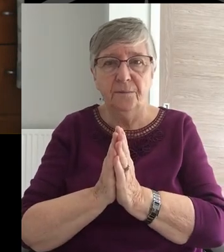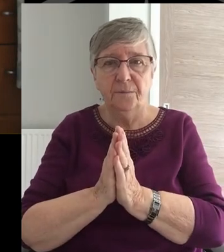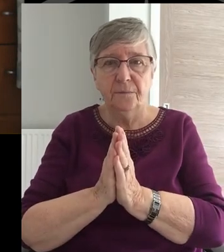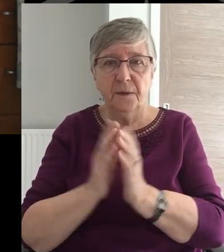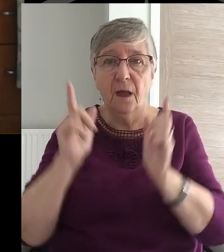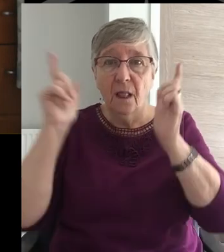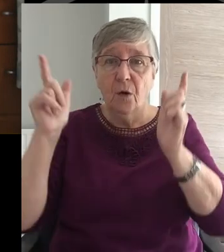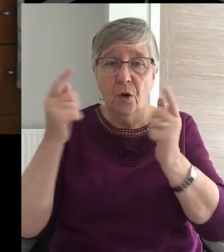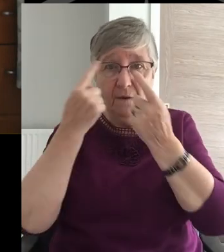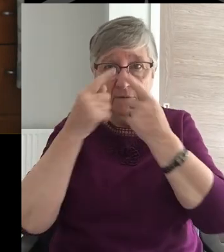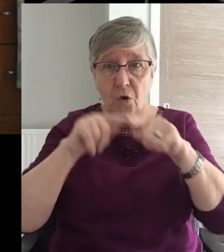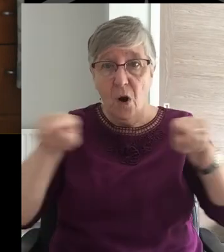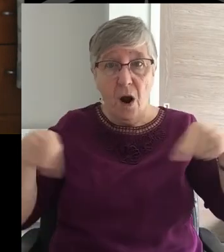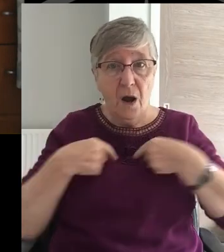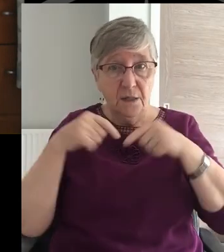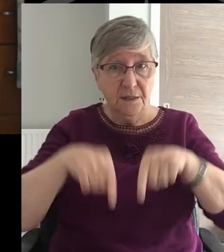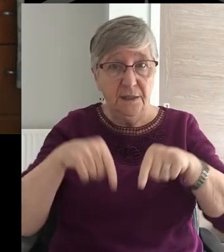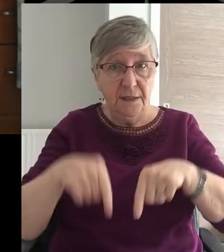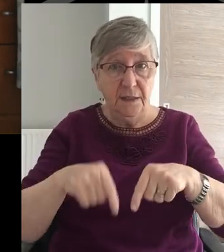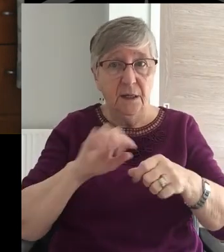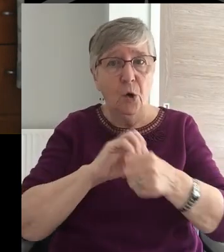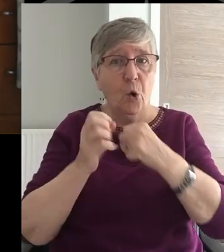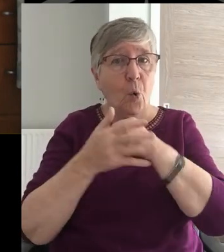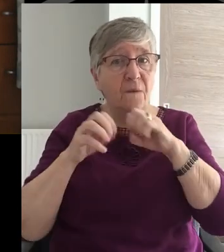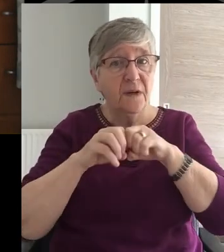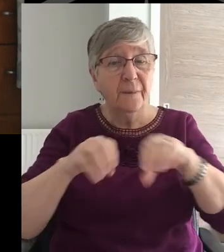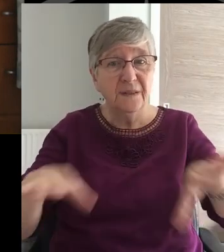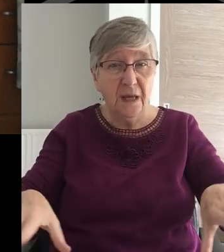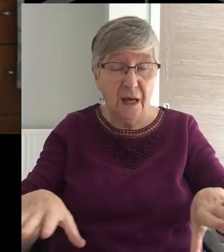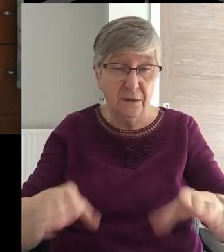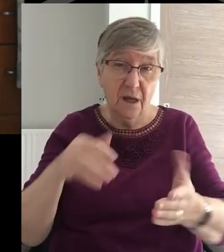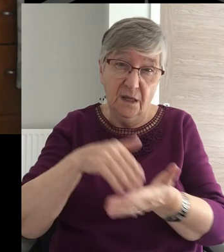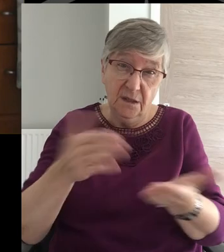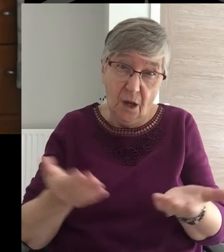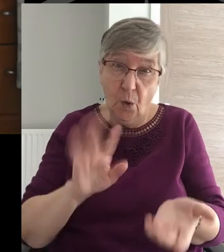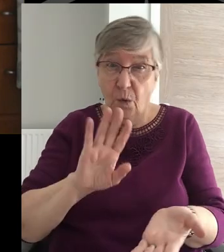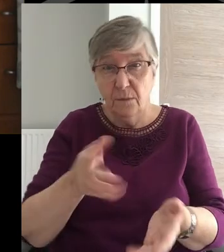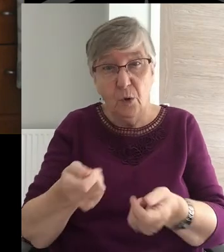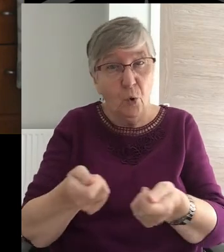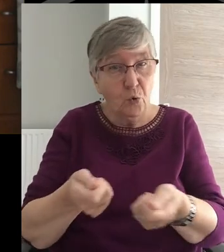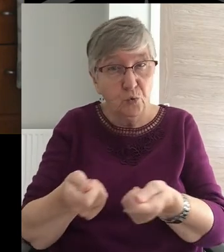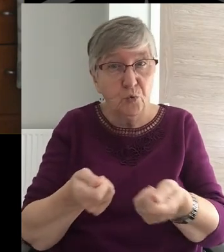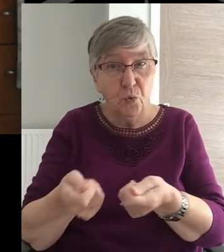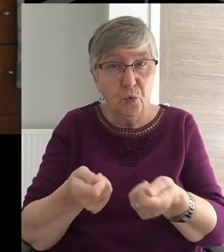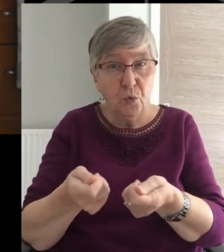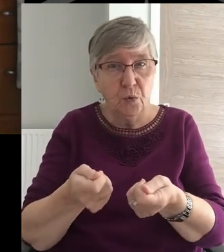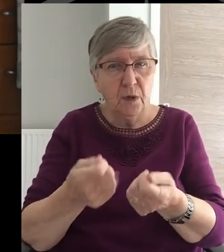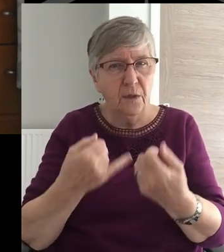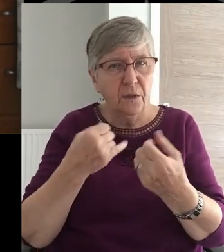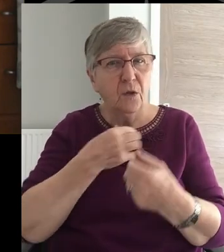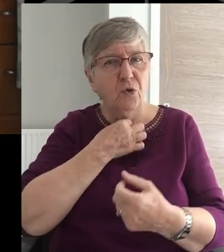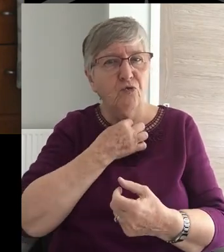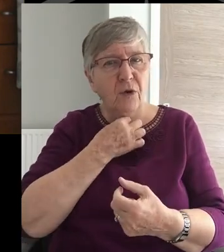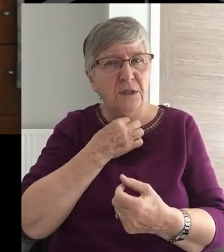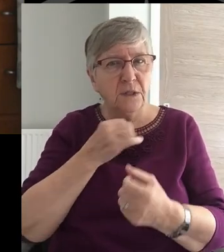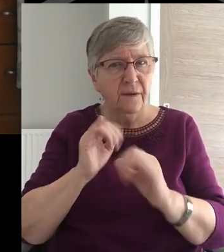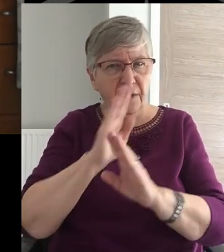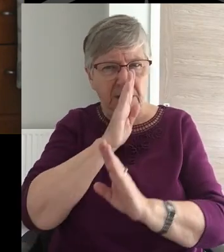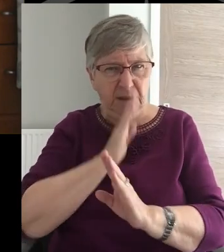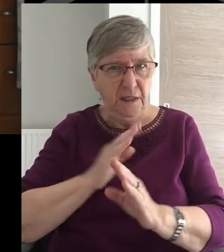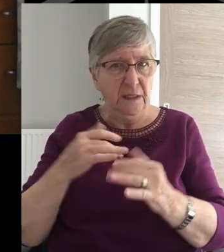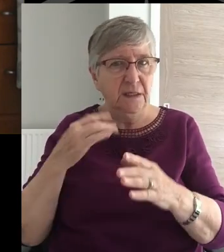Lord, for us here in this country, the COVID pandemic is largely under control, and the risk of serious illness and dying has become much